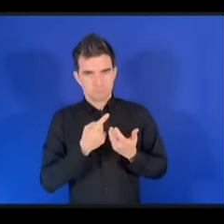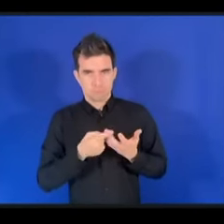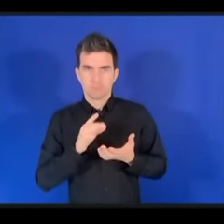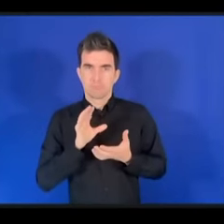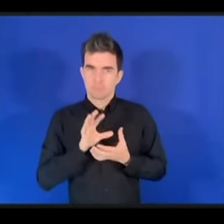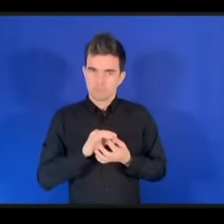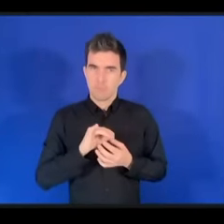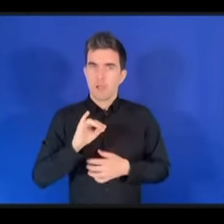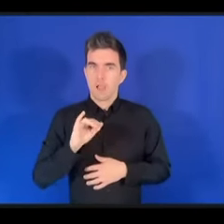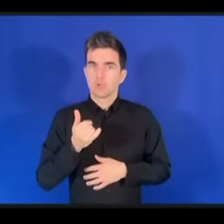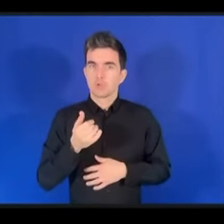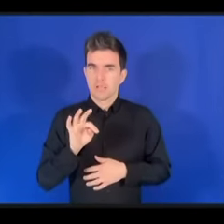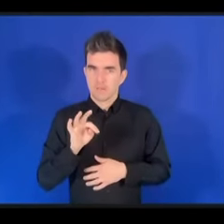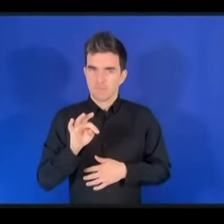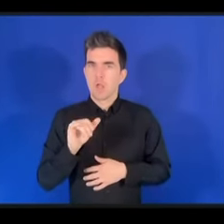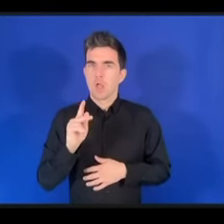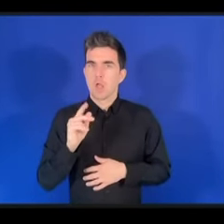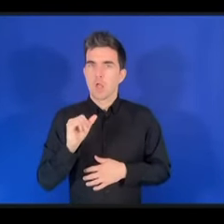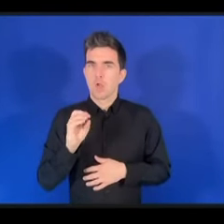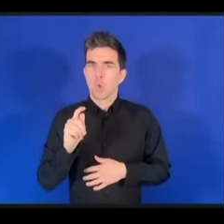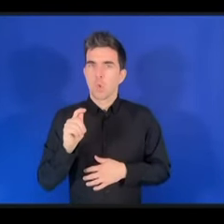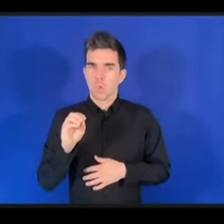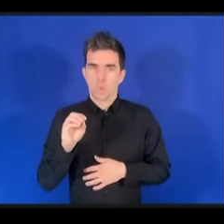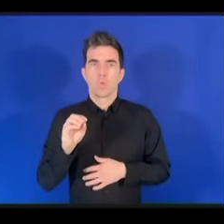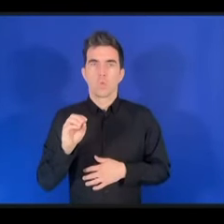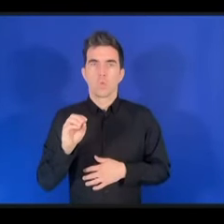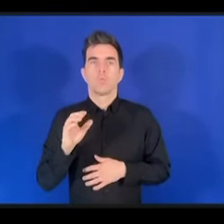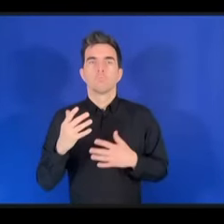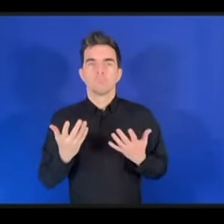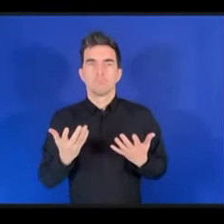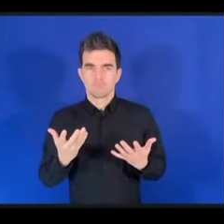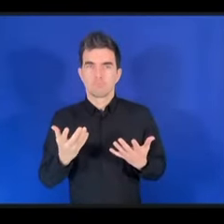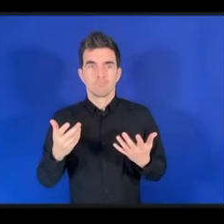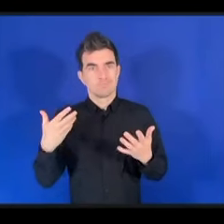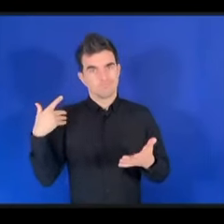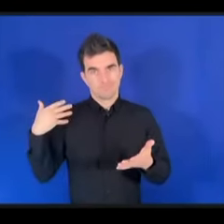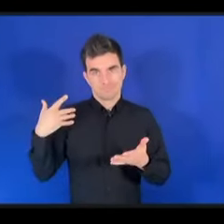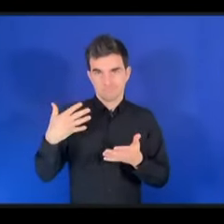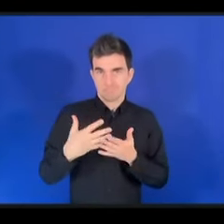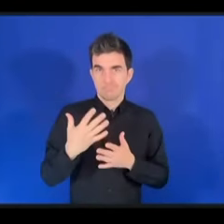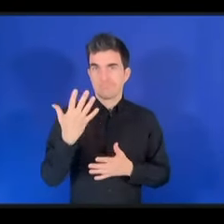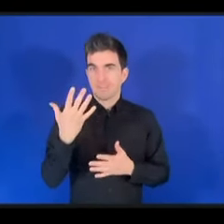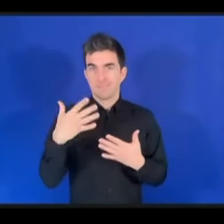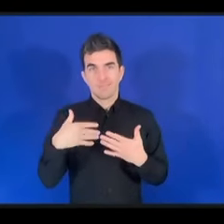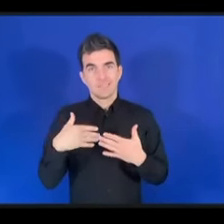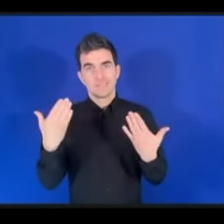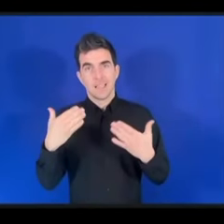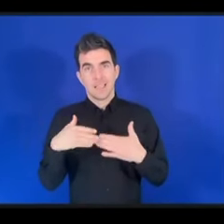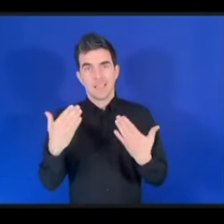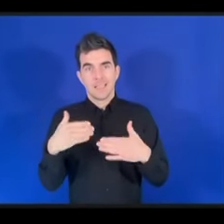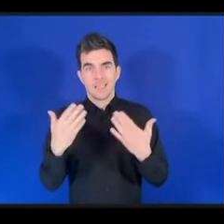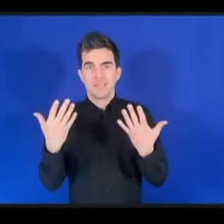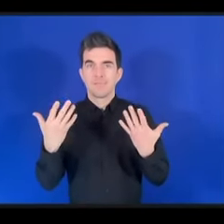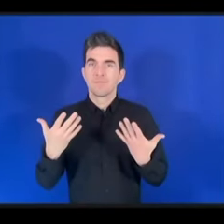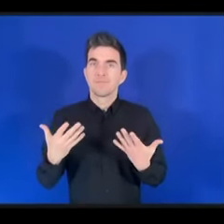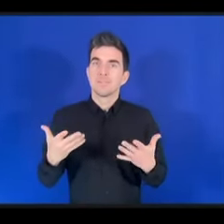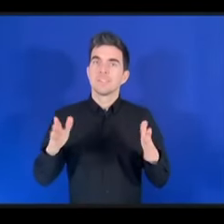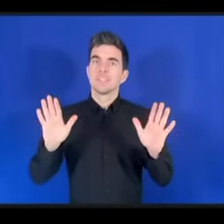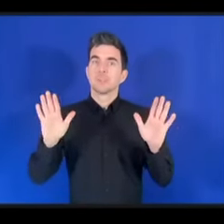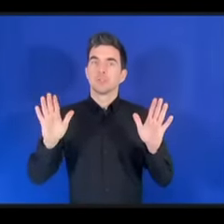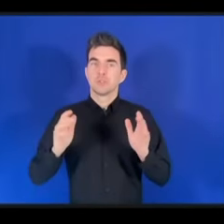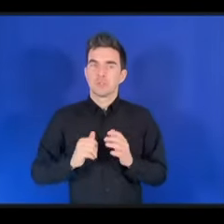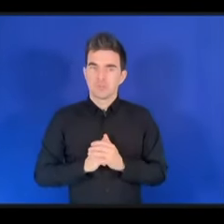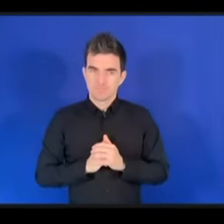I would like to thank the United Nations and national and